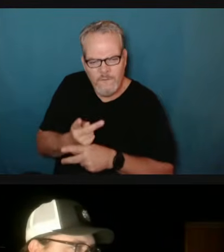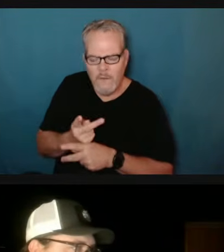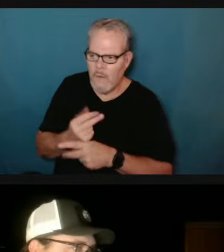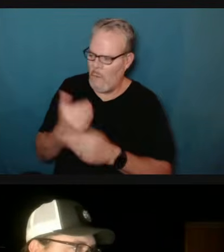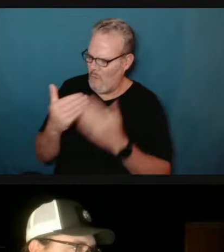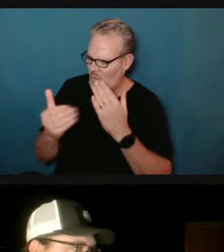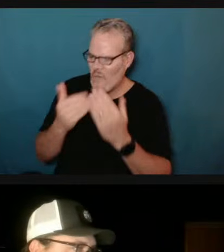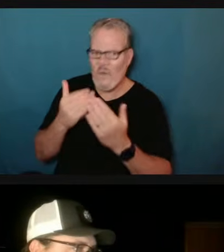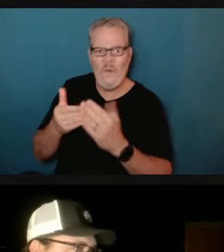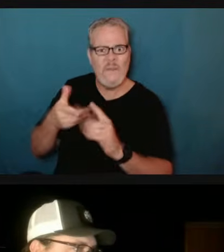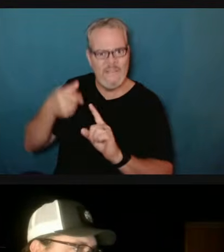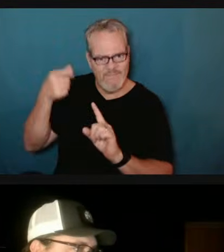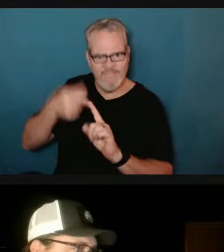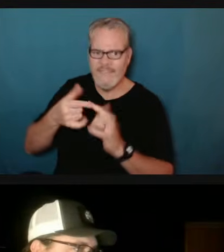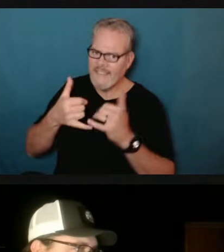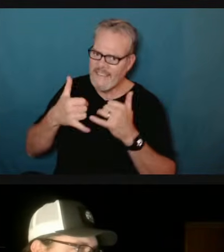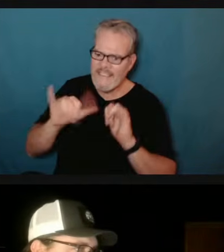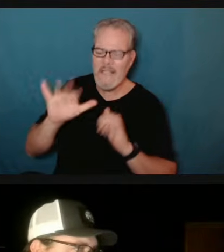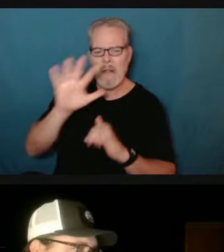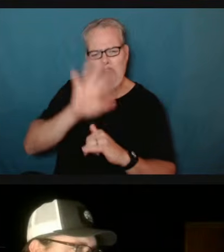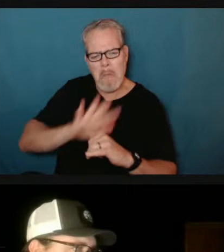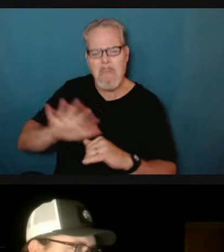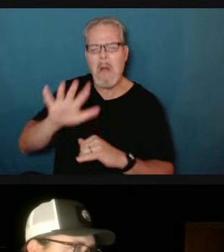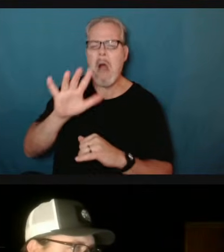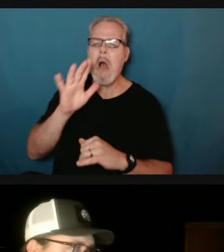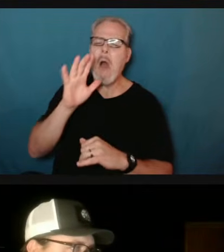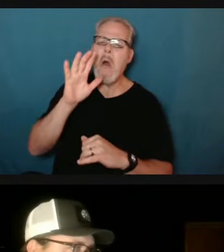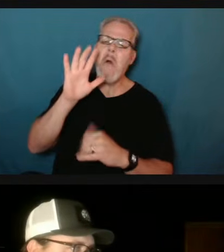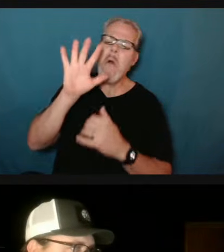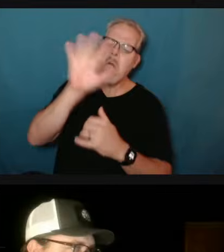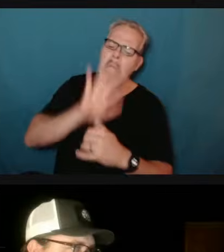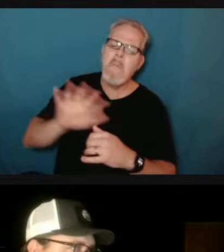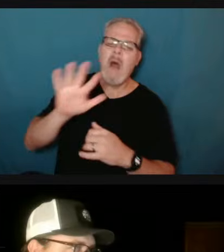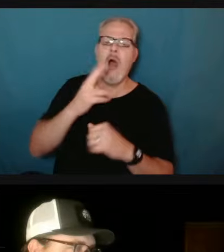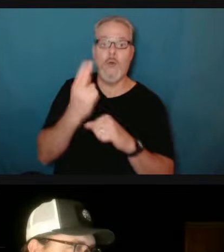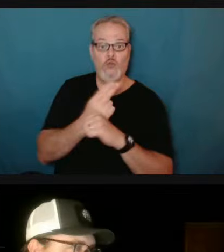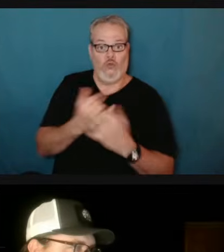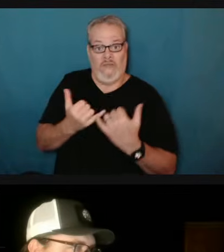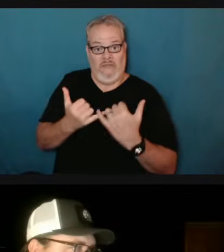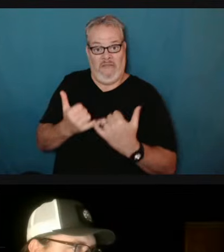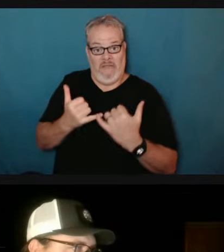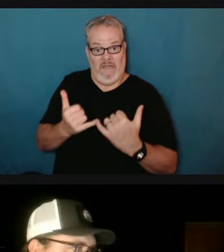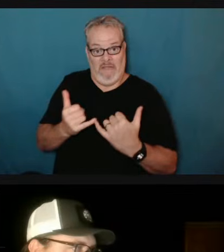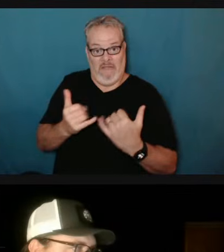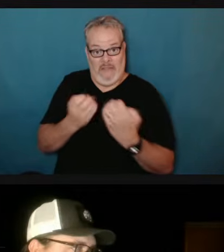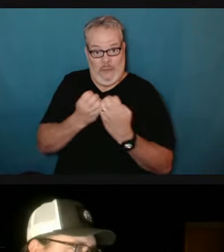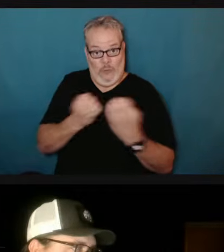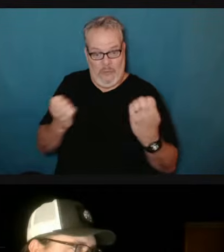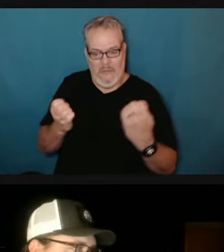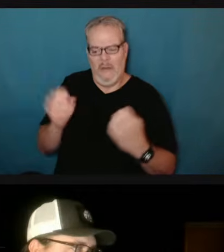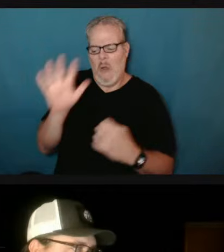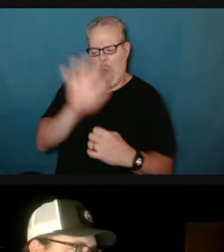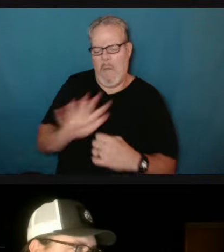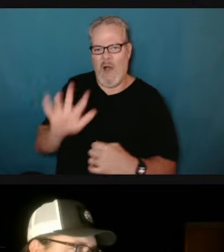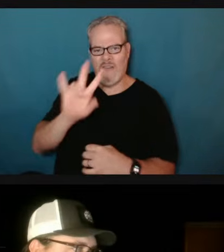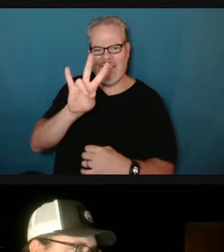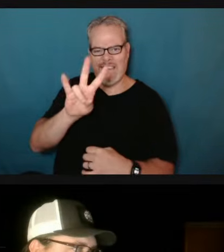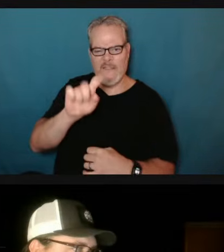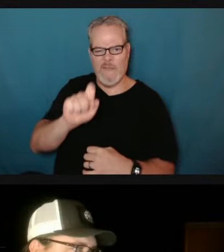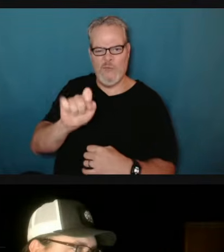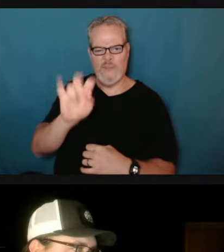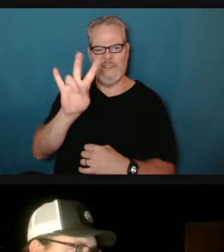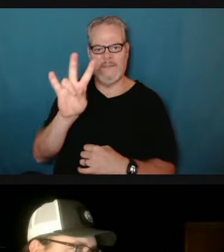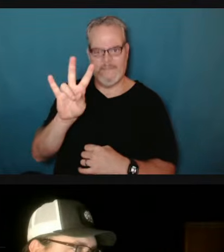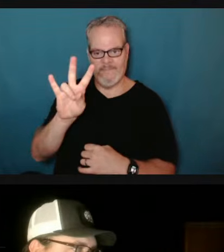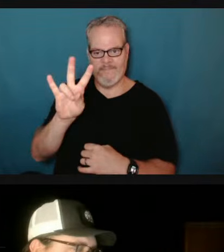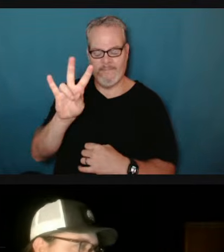event, currently estimated around 7.7 using modern methods. But as you look at even some of the handouts, so I brought